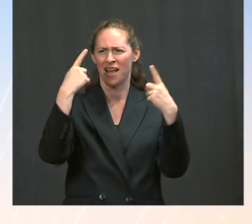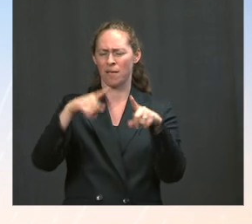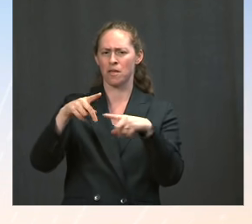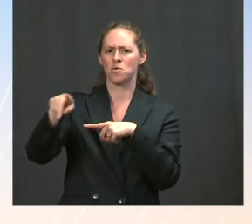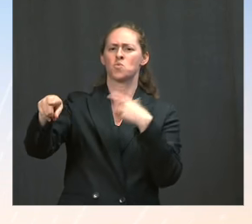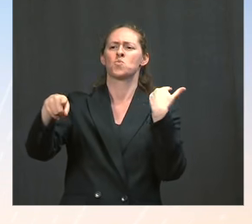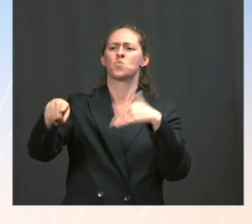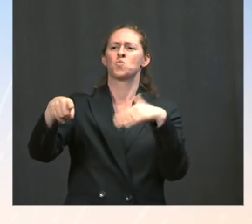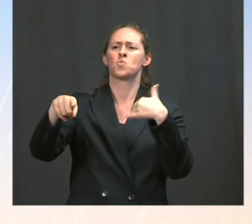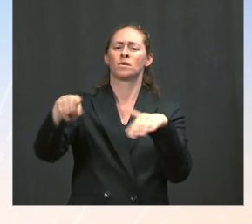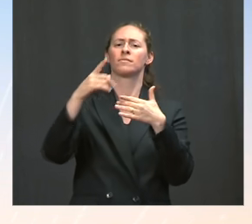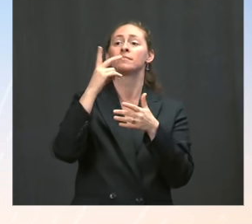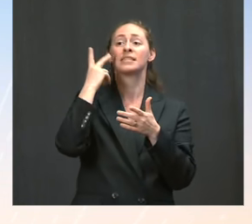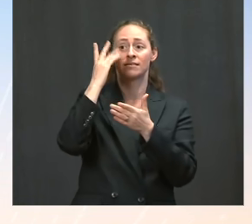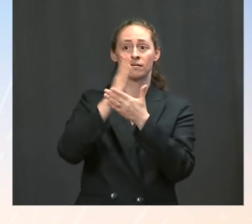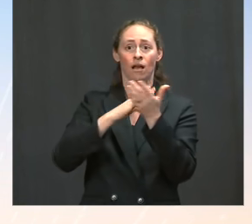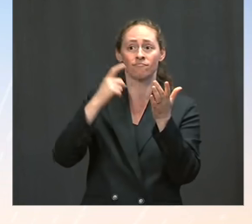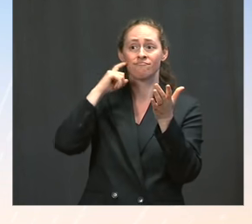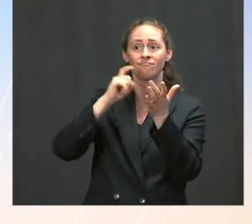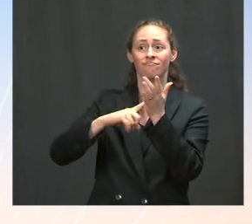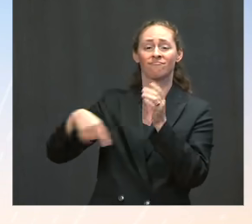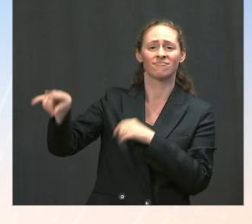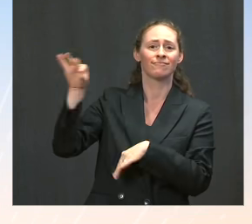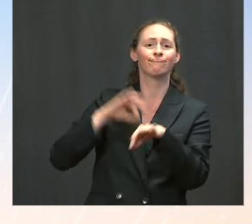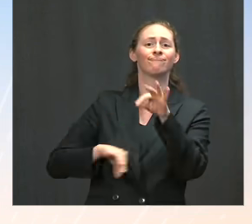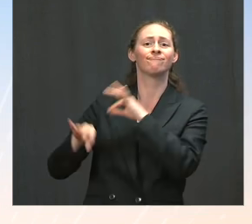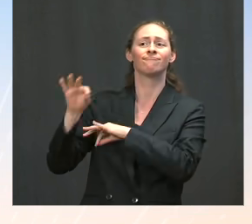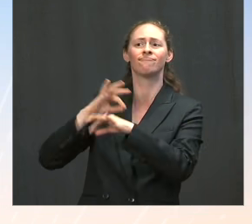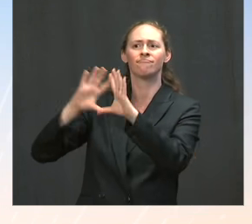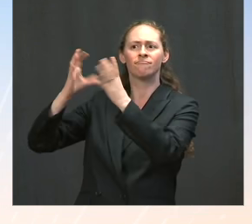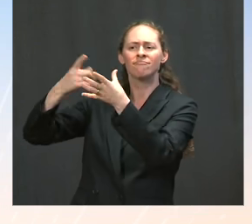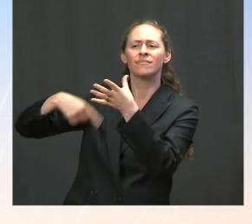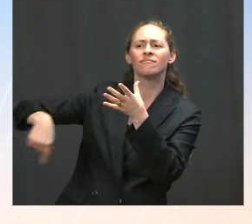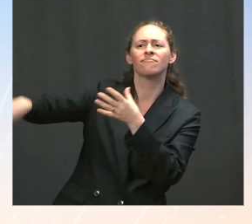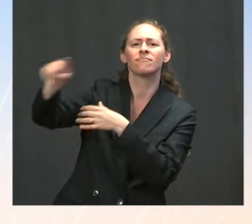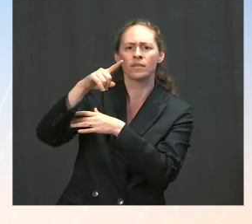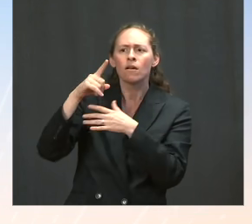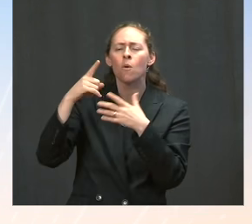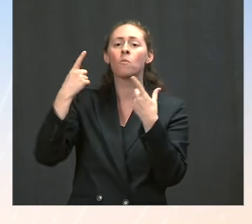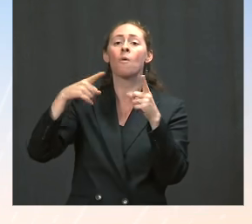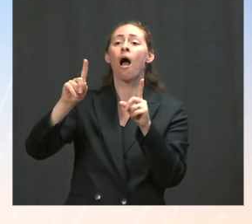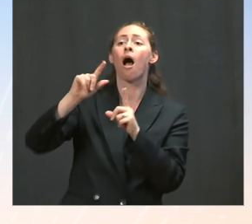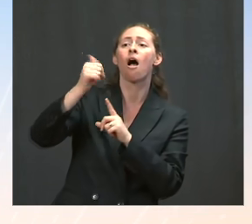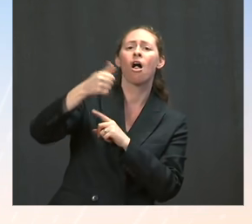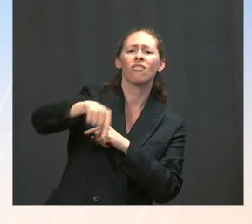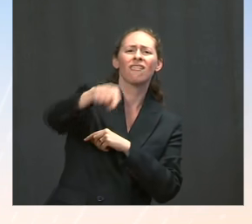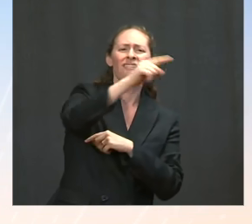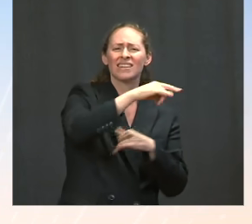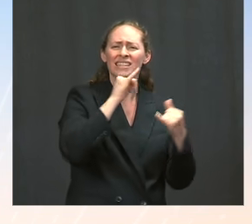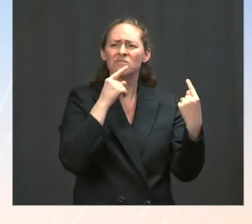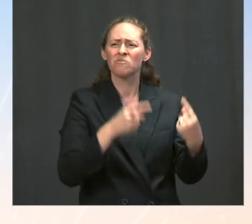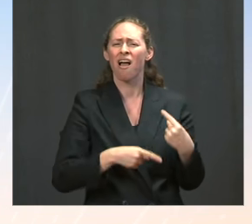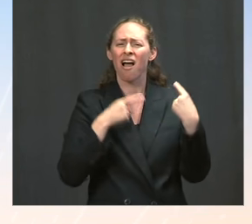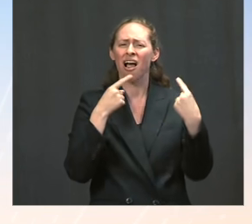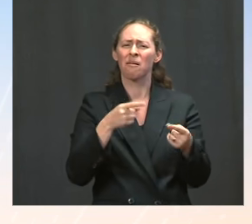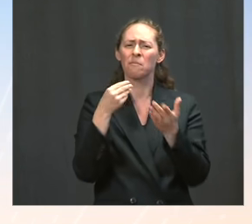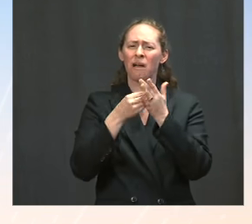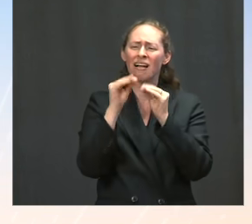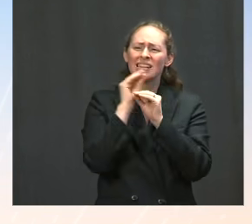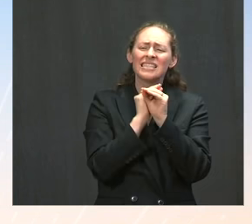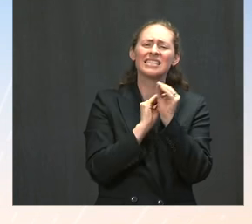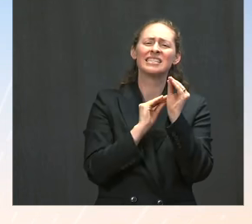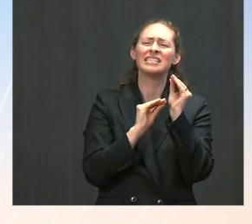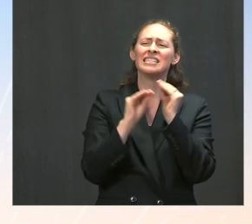well. But millions of Americans continue to struggle, and it's uneven. Those who continue to